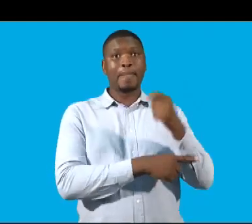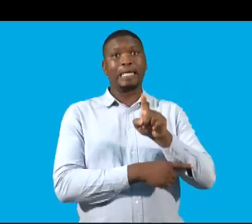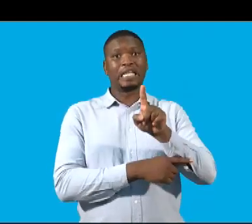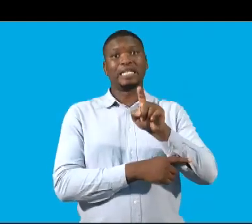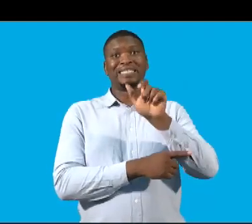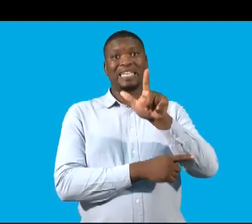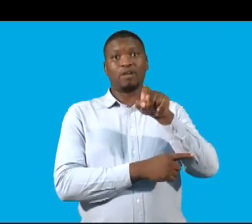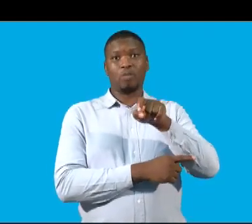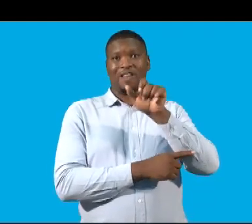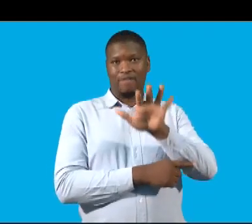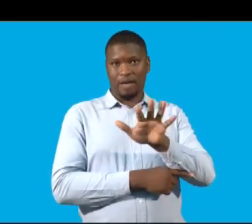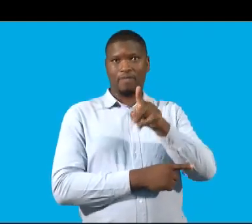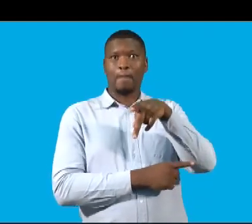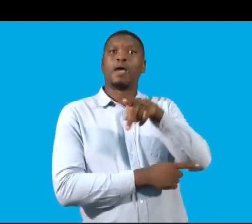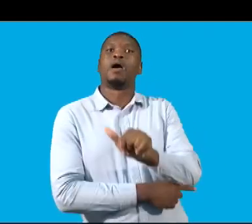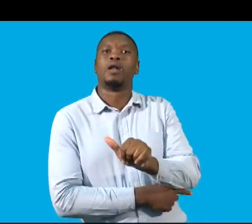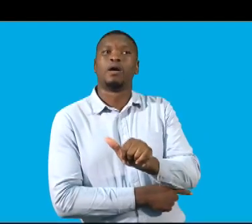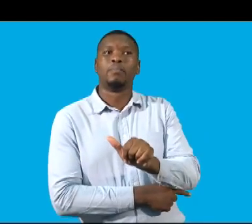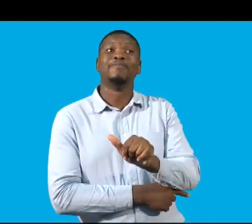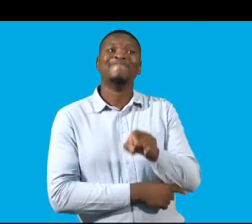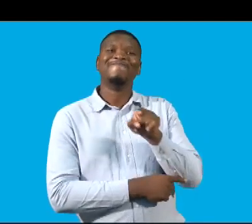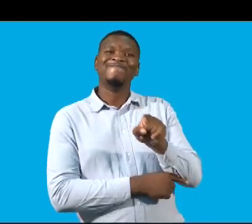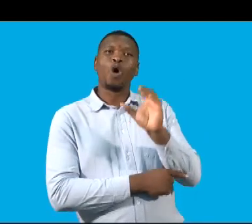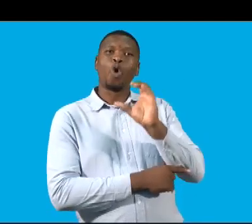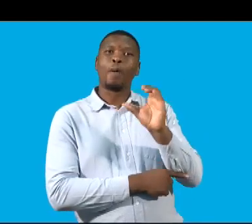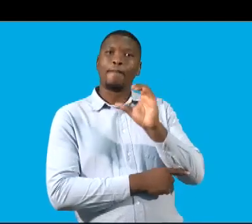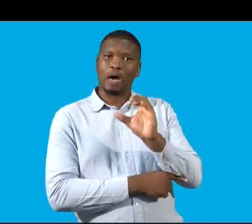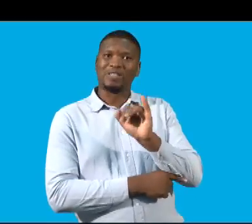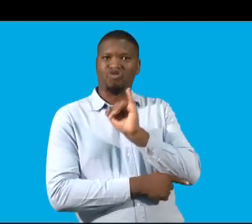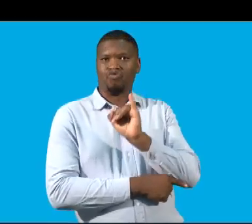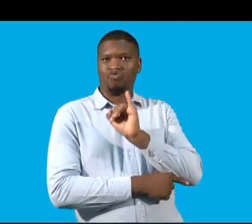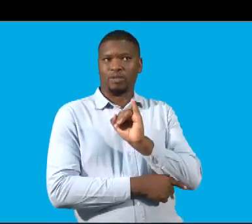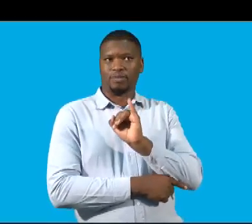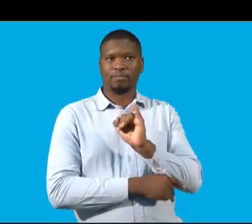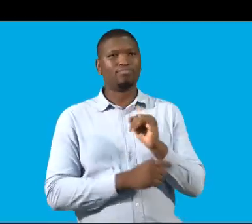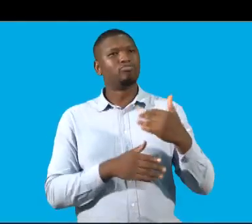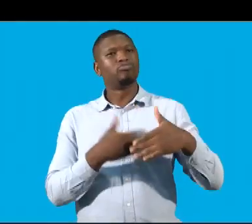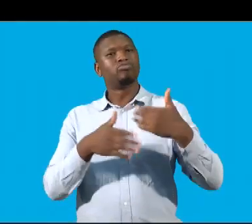annum compound interest. After some years, her account